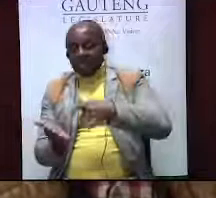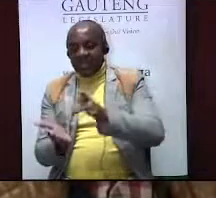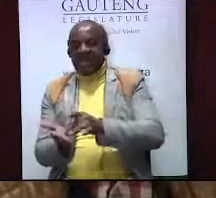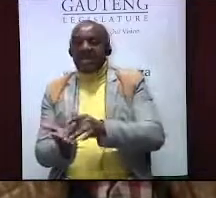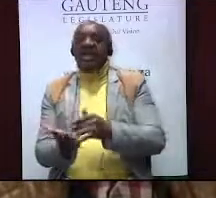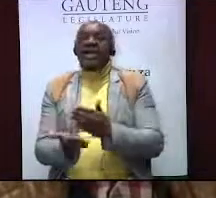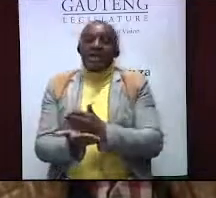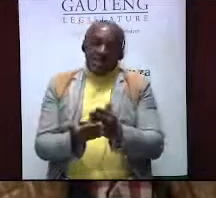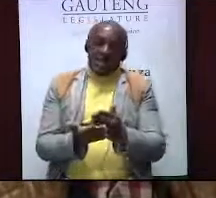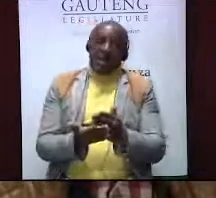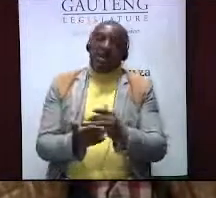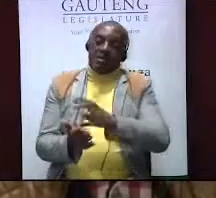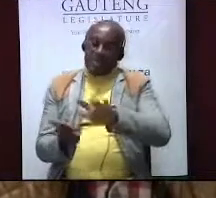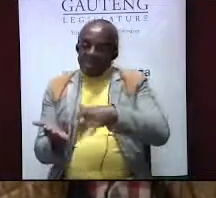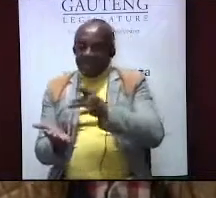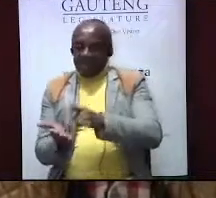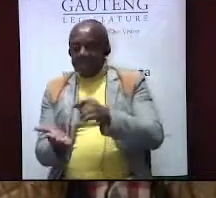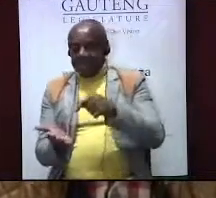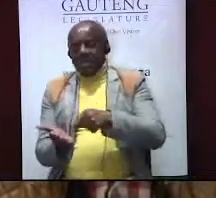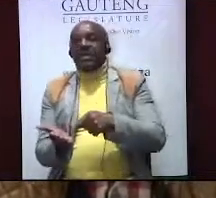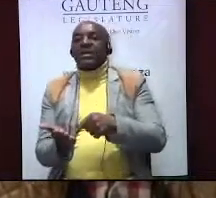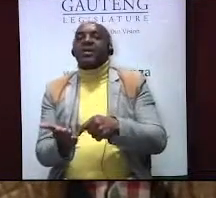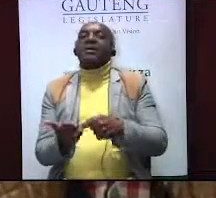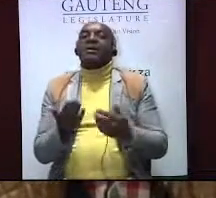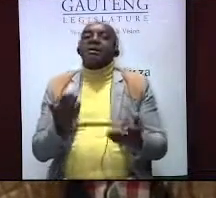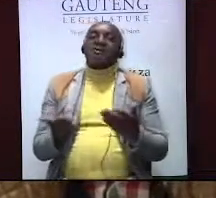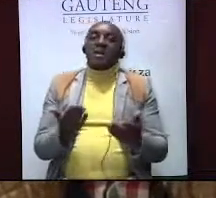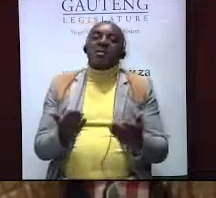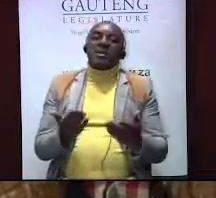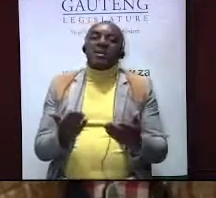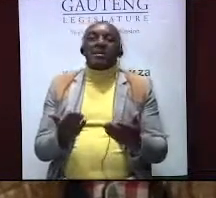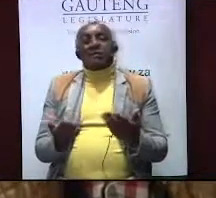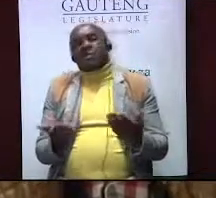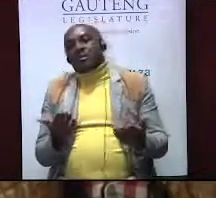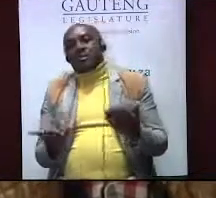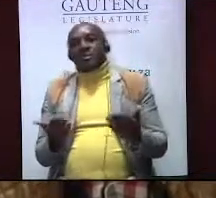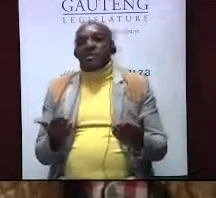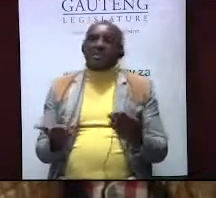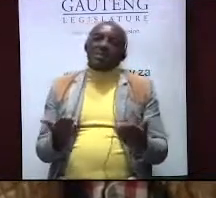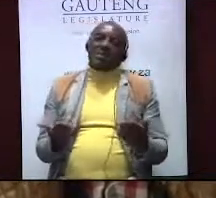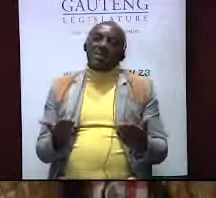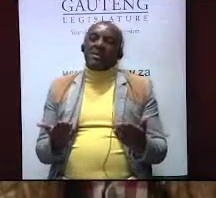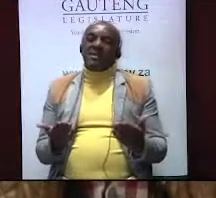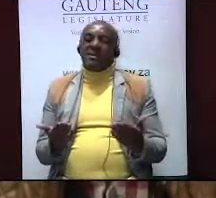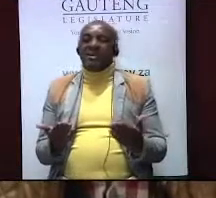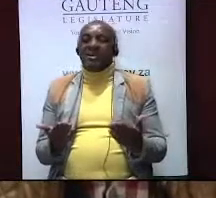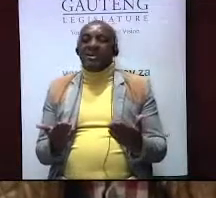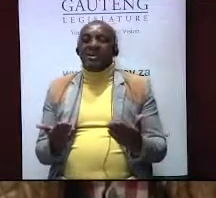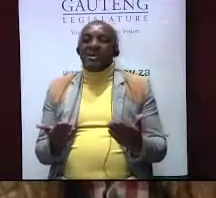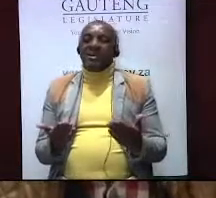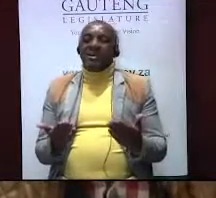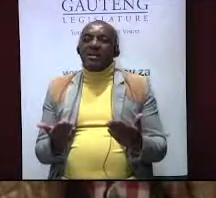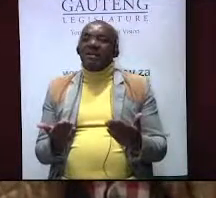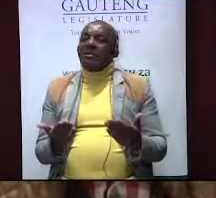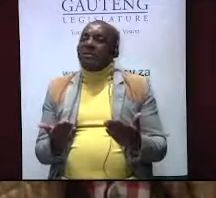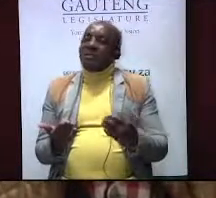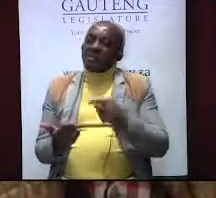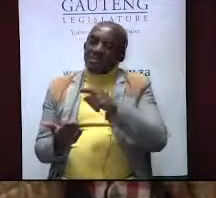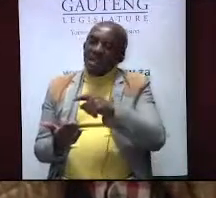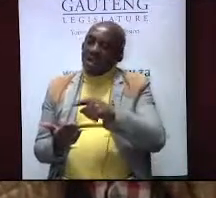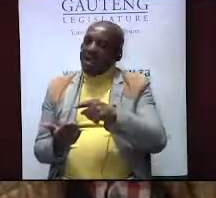is you e ka nna a center of abuse nka tswa ke sna chelete gore nka ga a building to be a resource to my